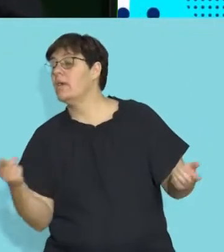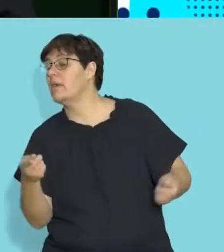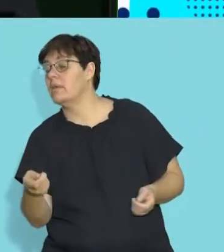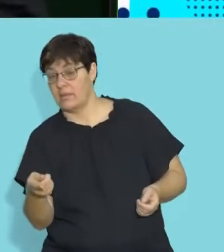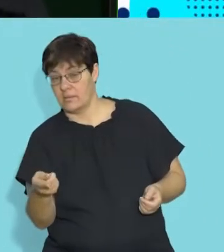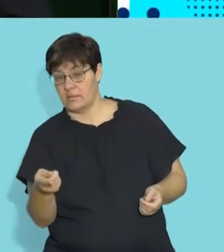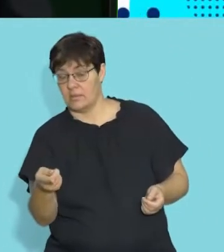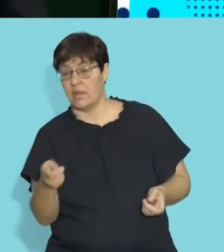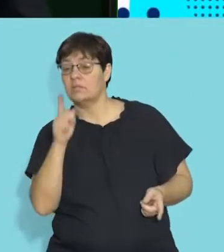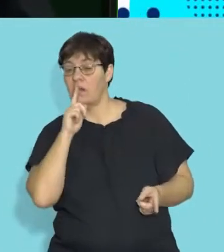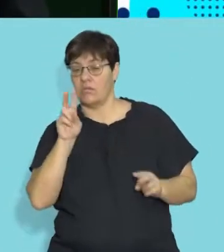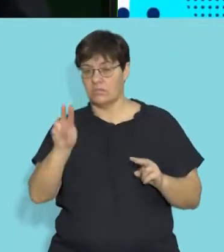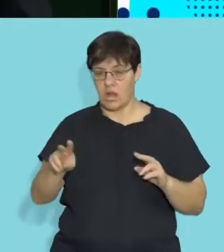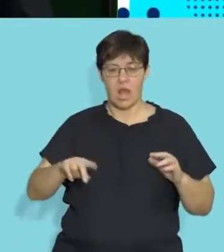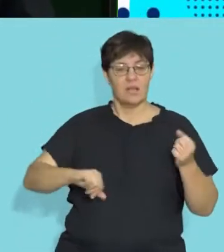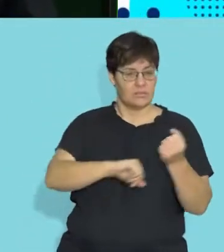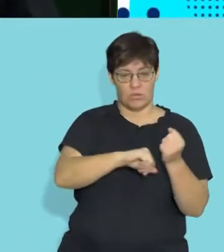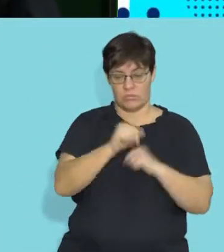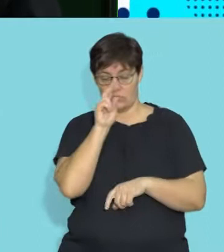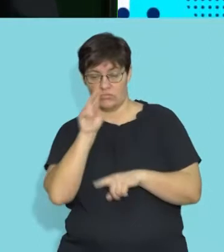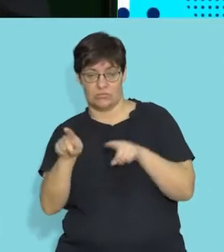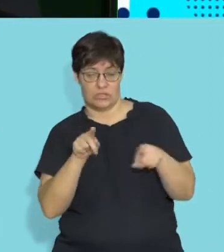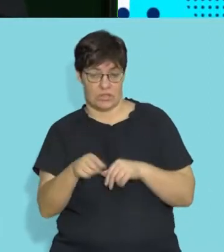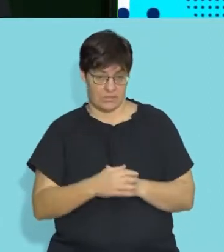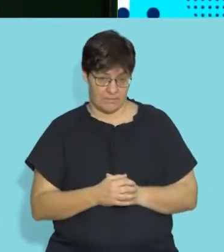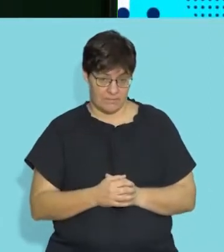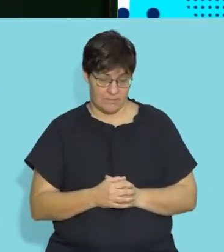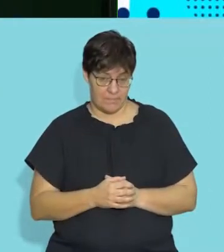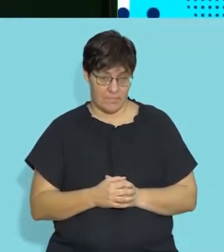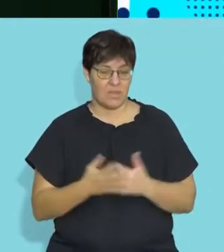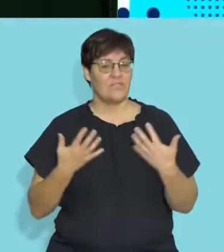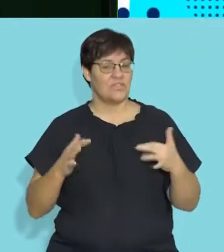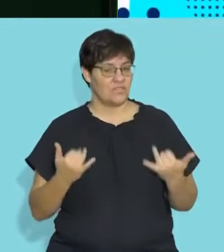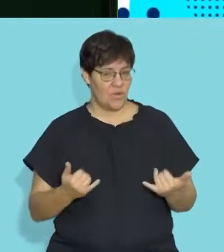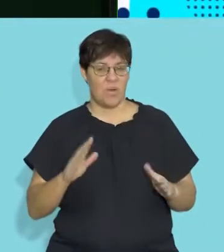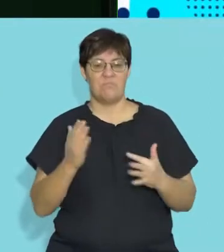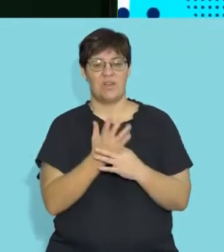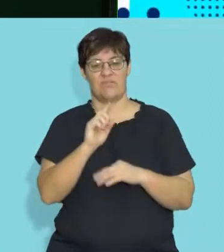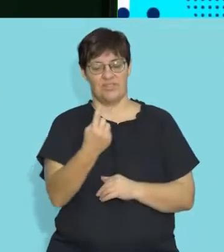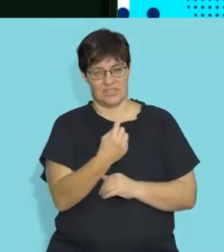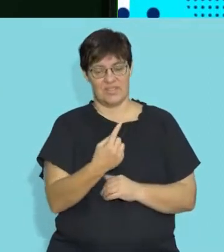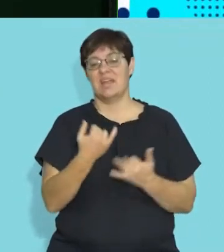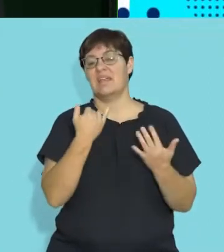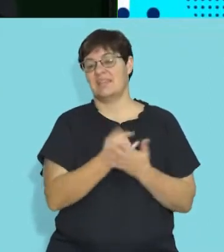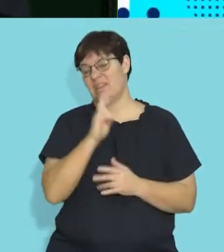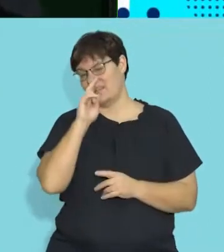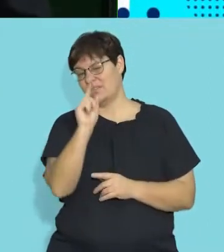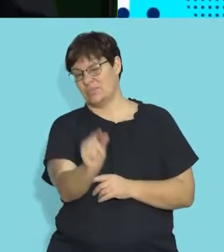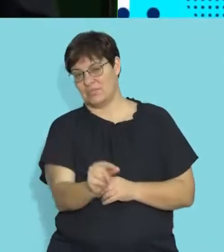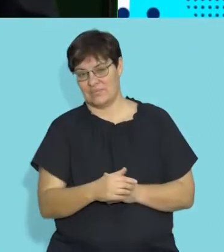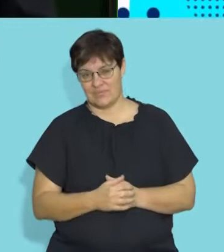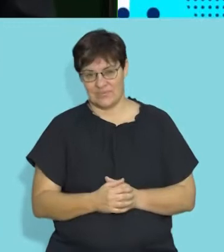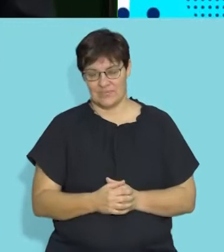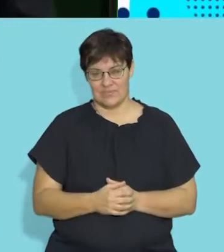identify where our challenges are. Okay, guys, that's it for this segment. We'll take a quick break and we'll see you in a